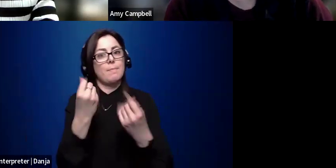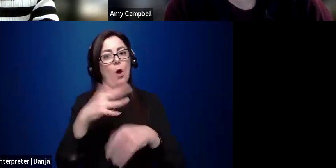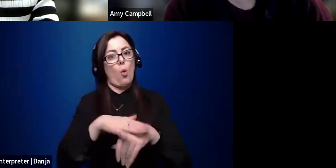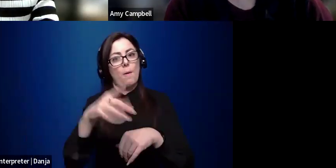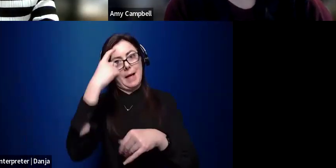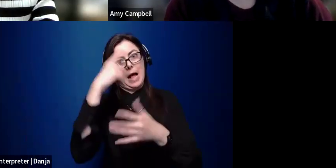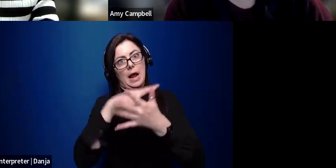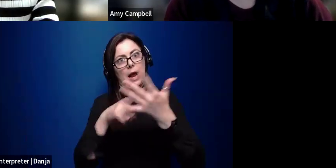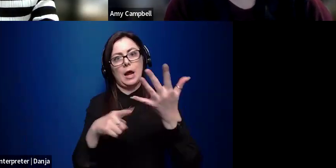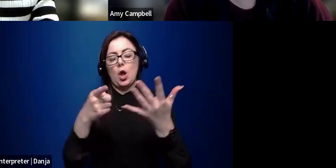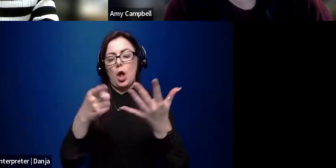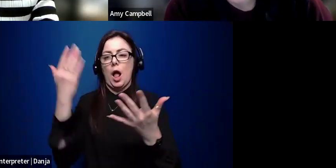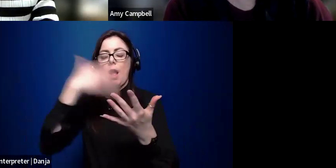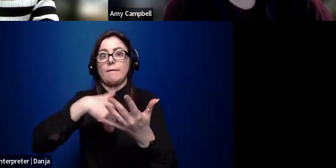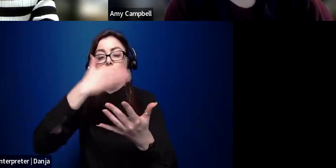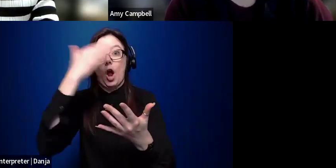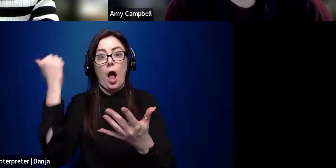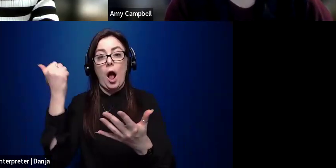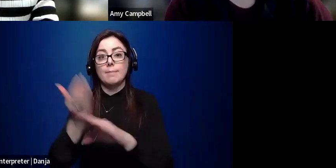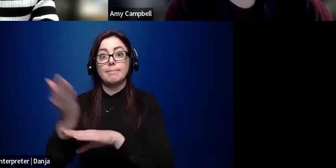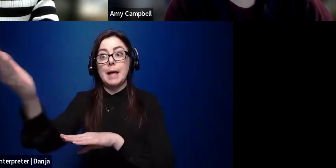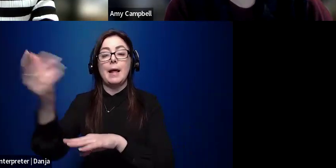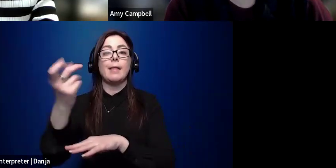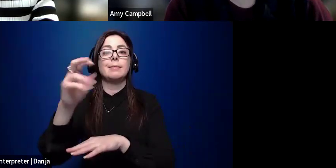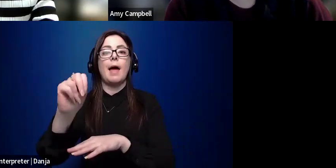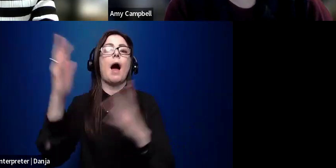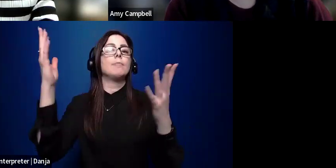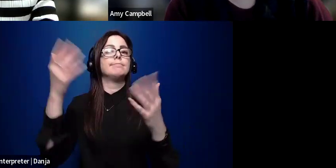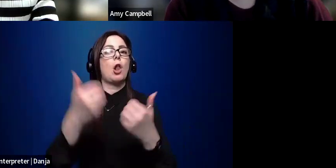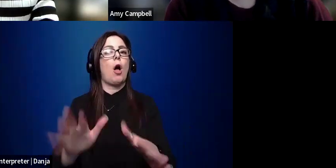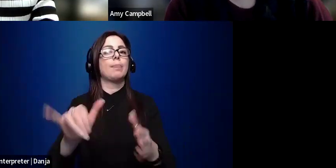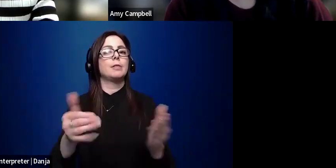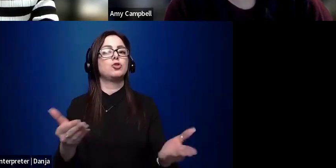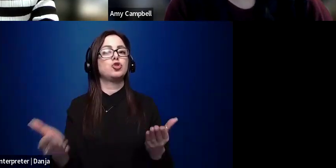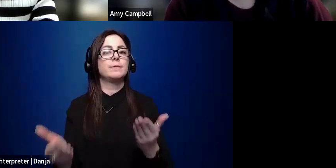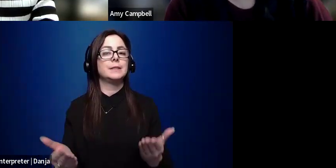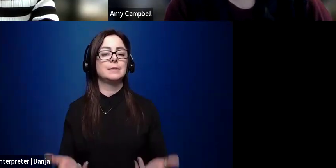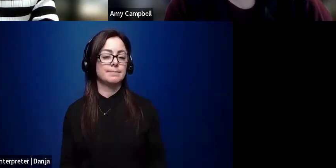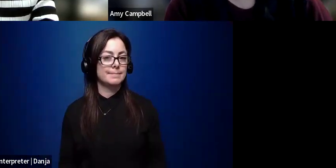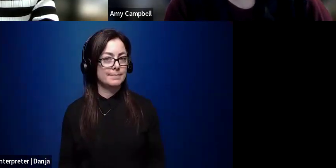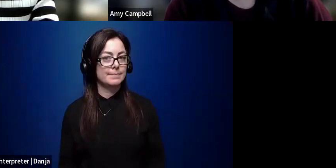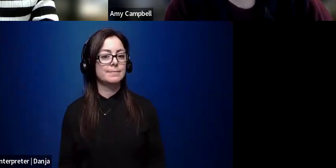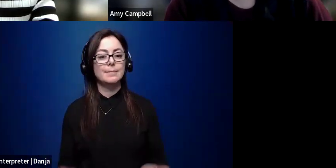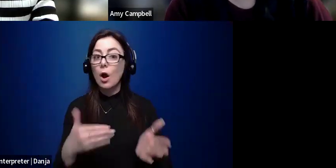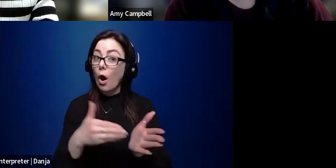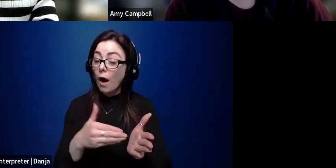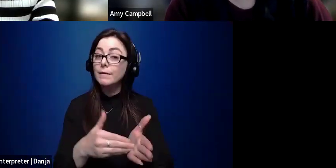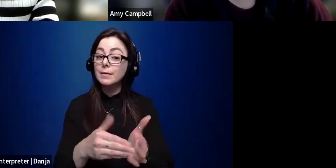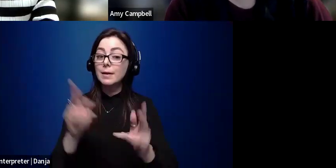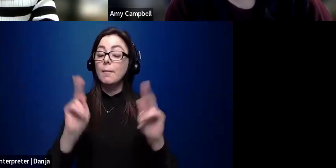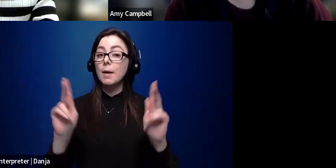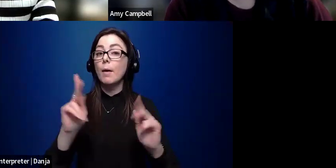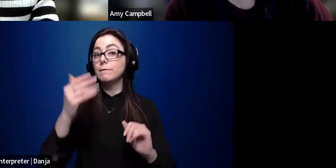to correct those mistakes, and then you lose those services. And often people forget that paid and